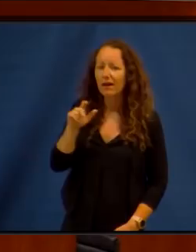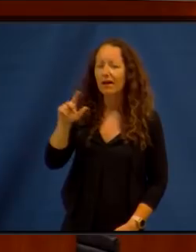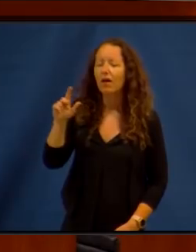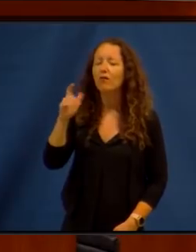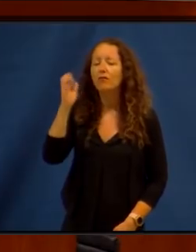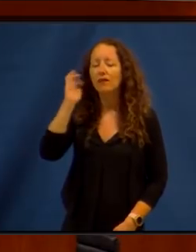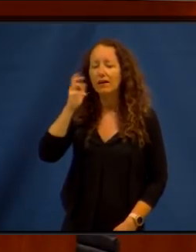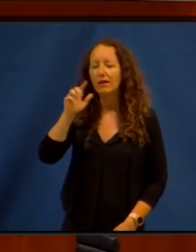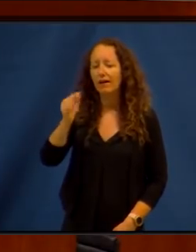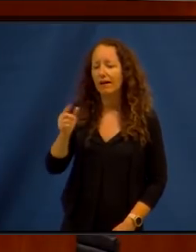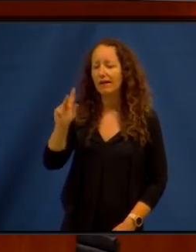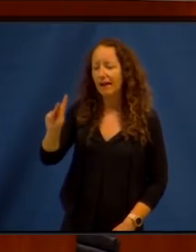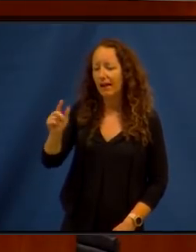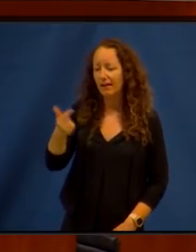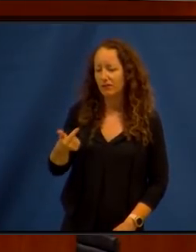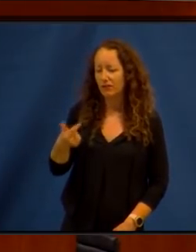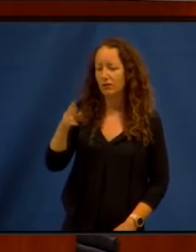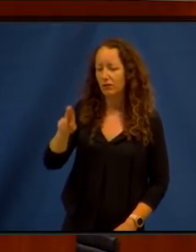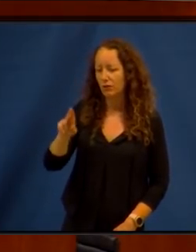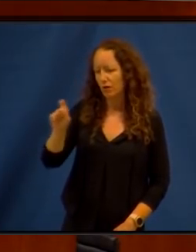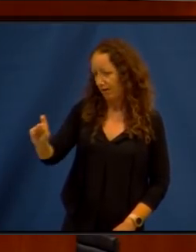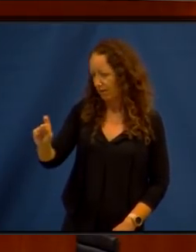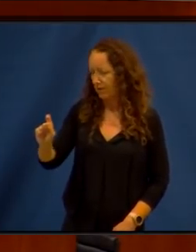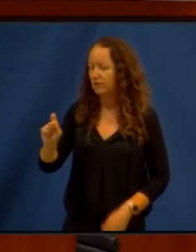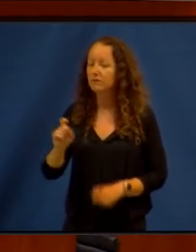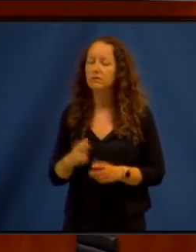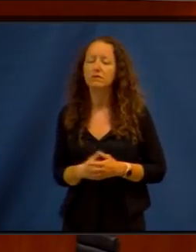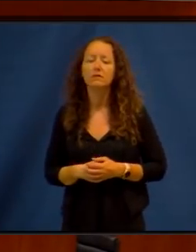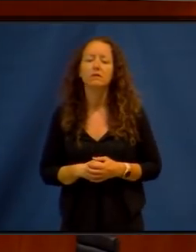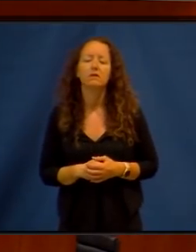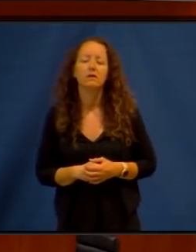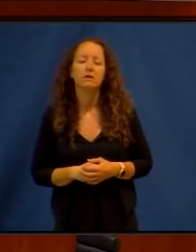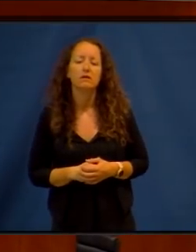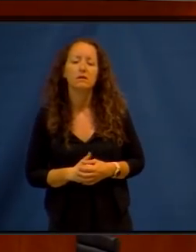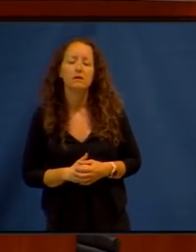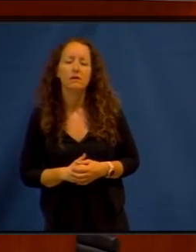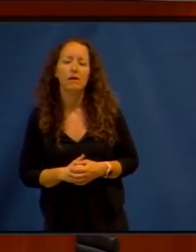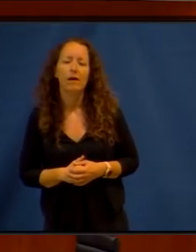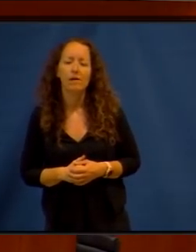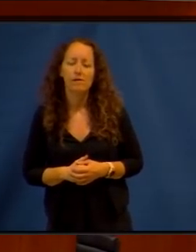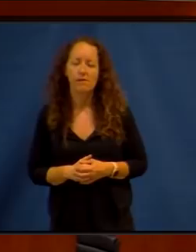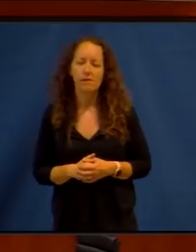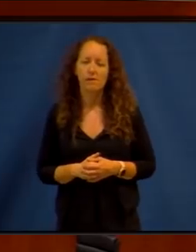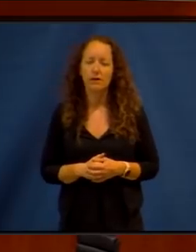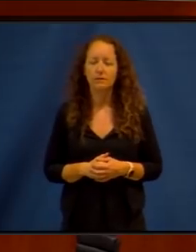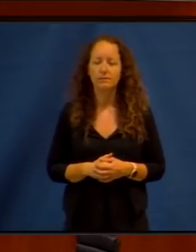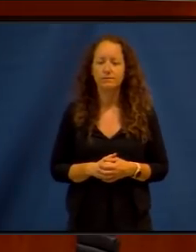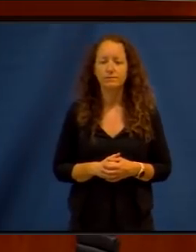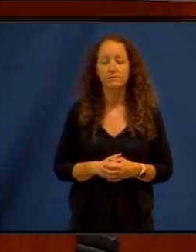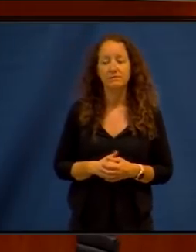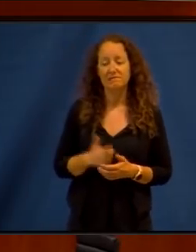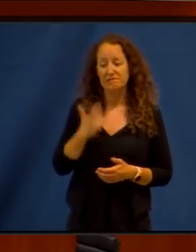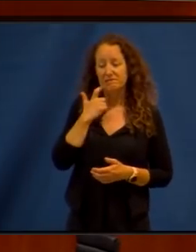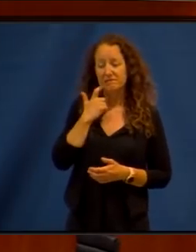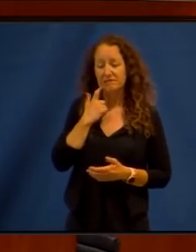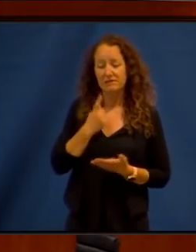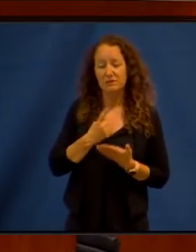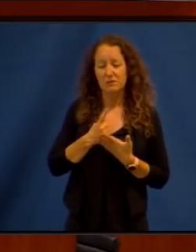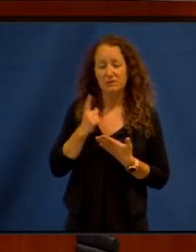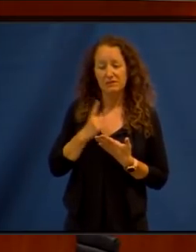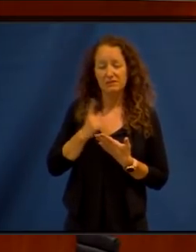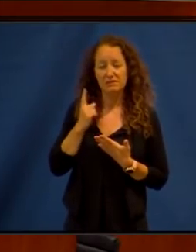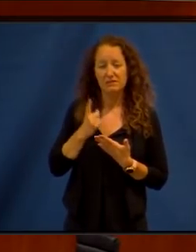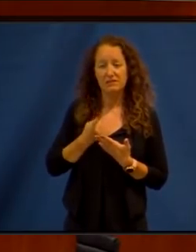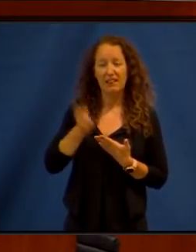KTOX, go ahead. Thank you. Earlier this week and last week, it was